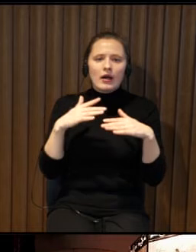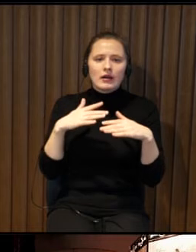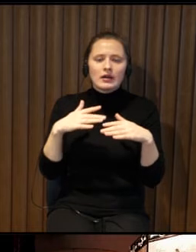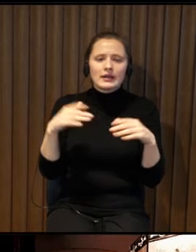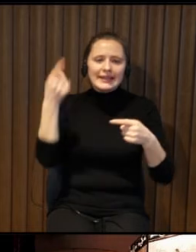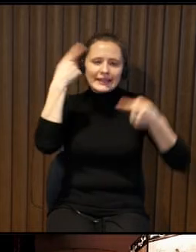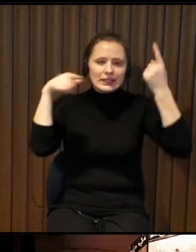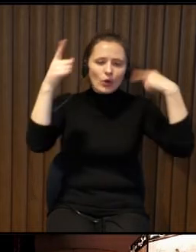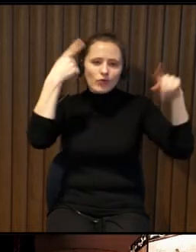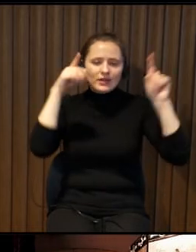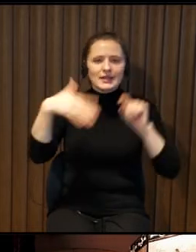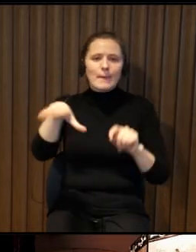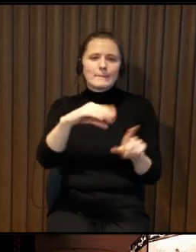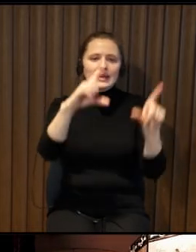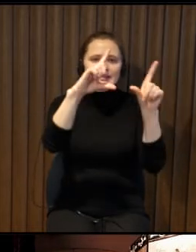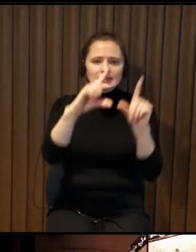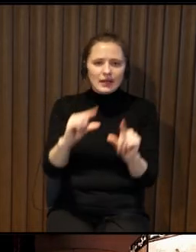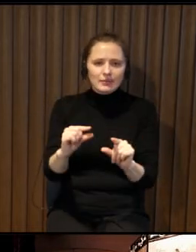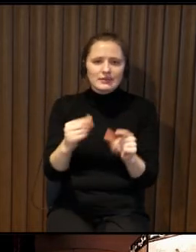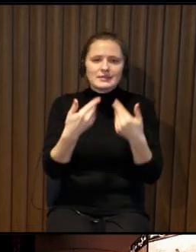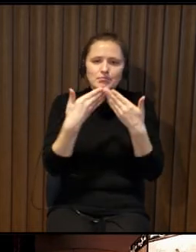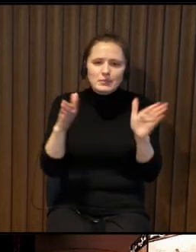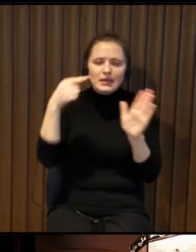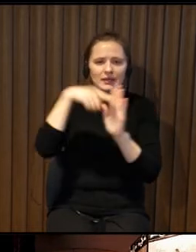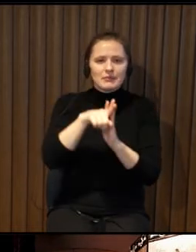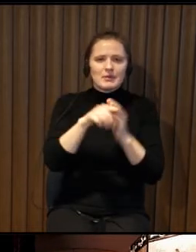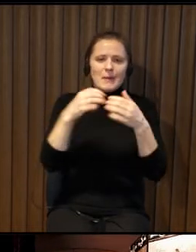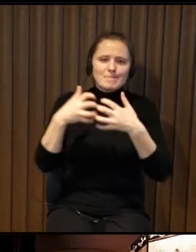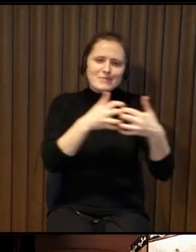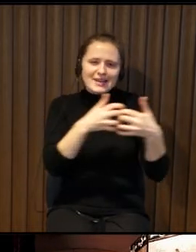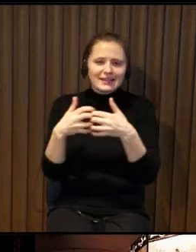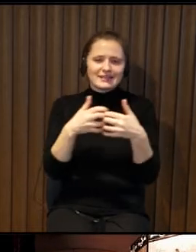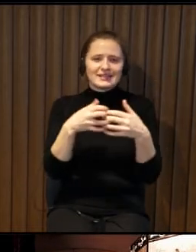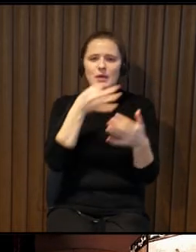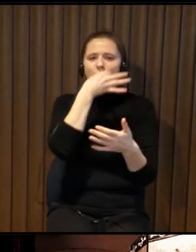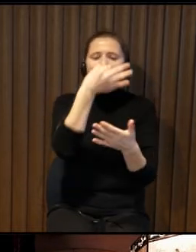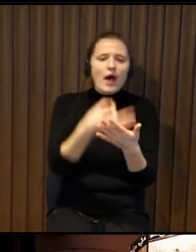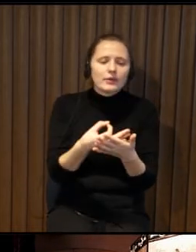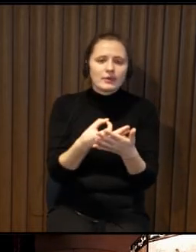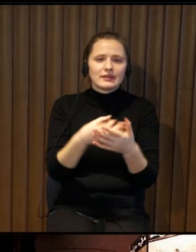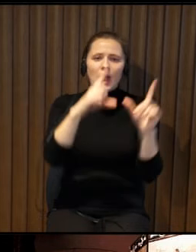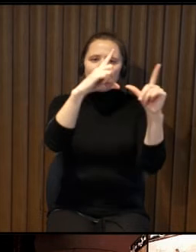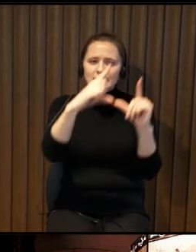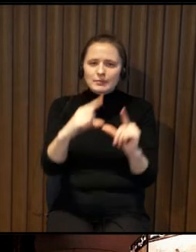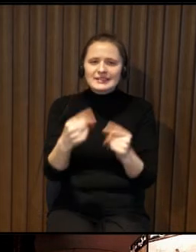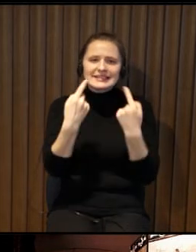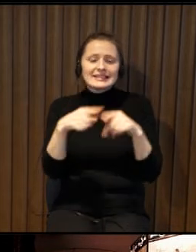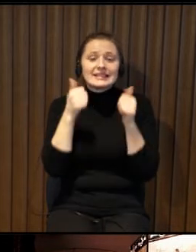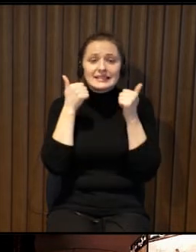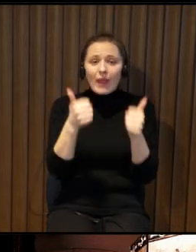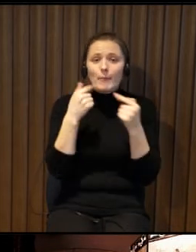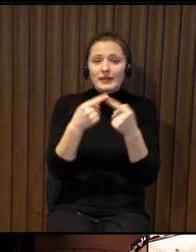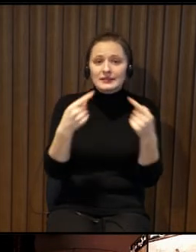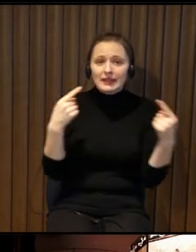reduced extensibility, and reduced resilience and responsiveness. And the strategies that we